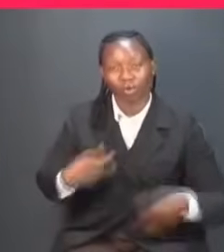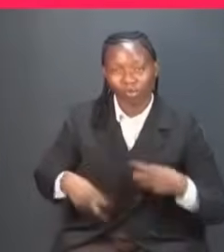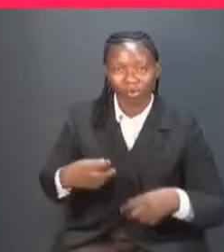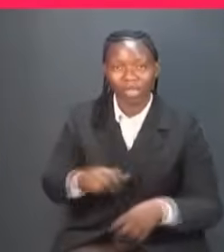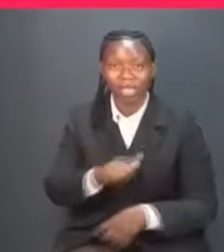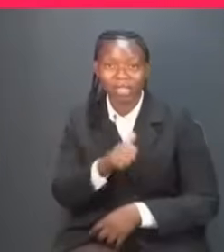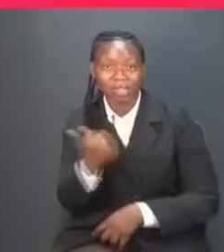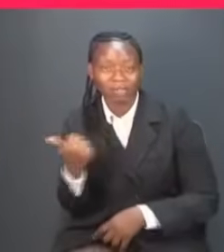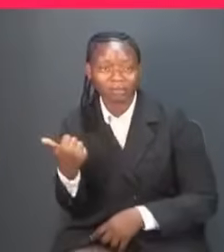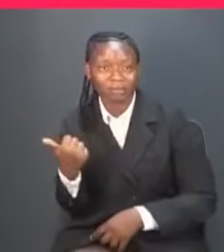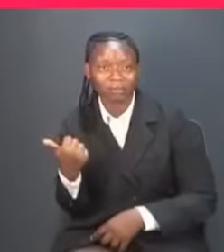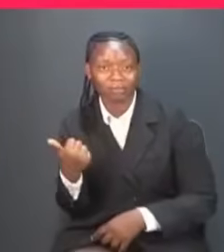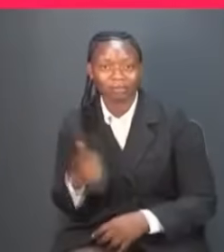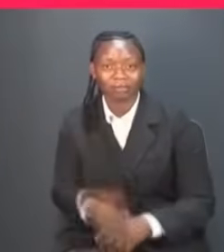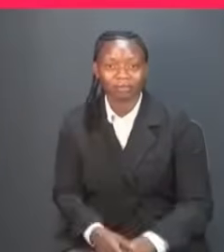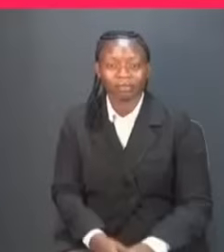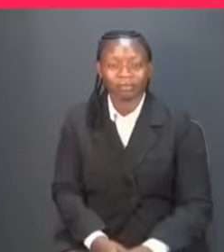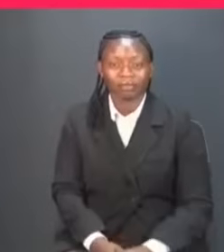Any more?